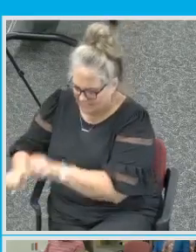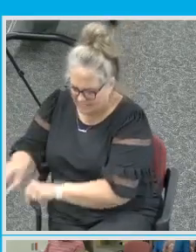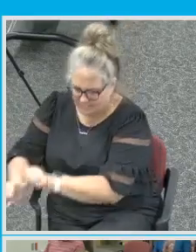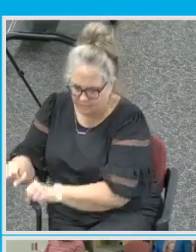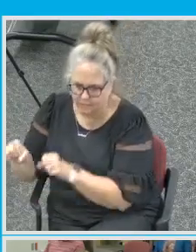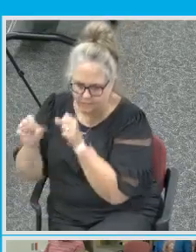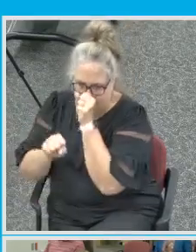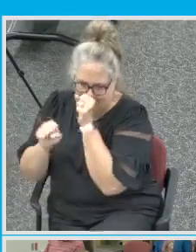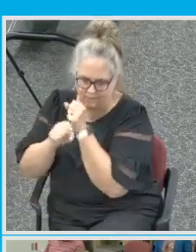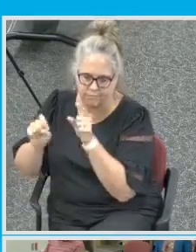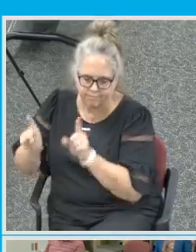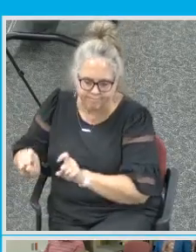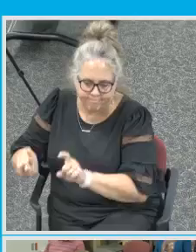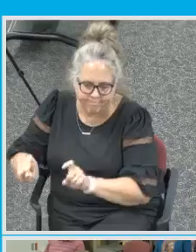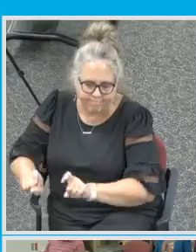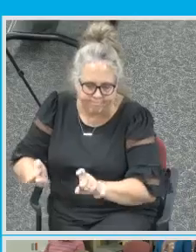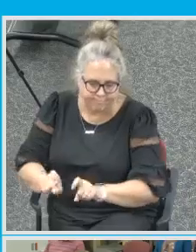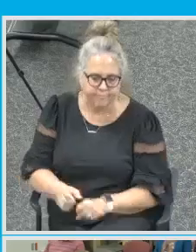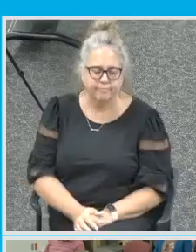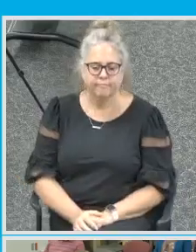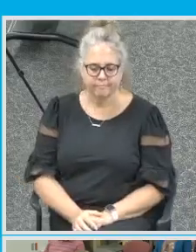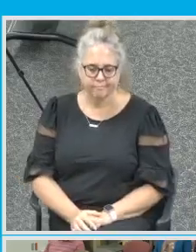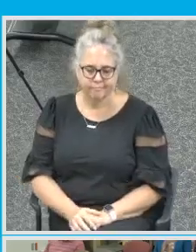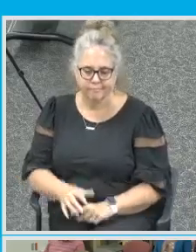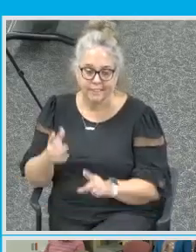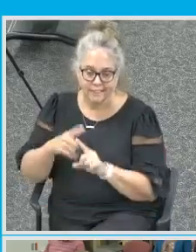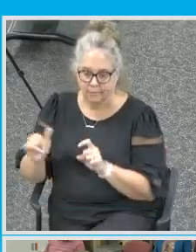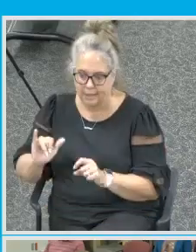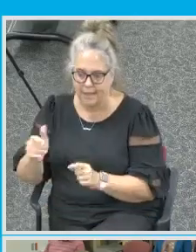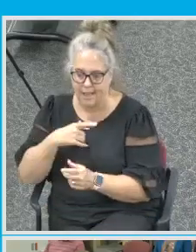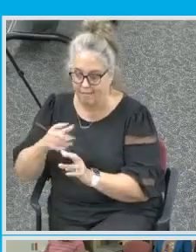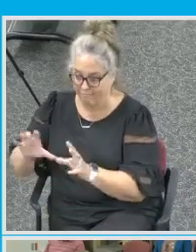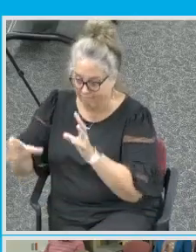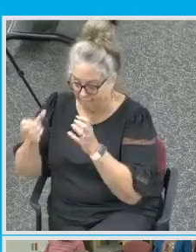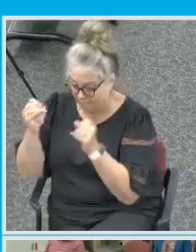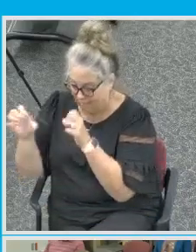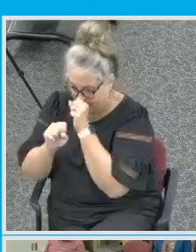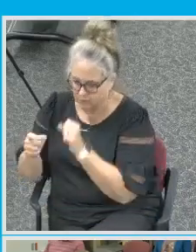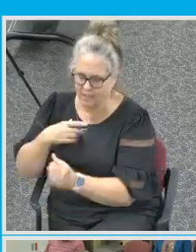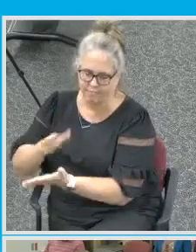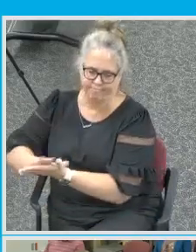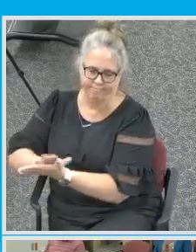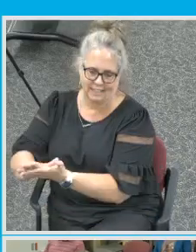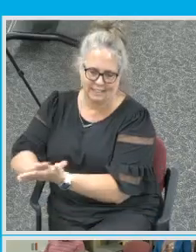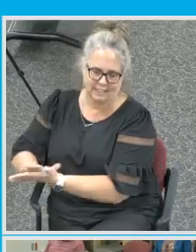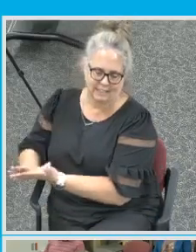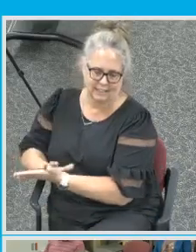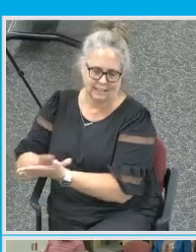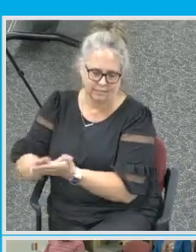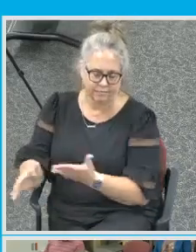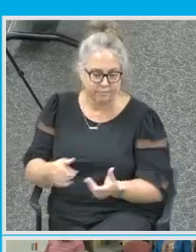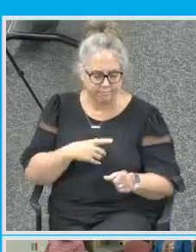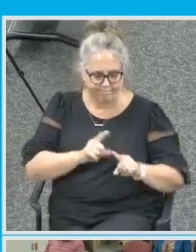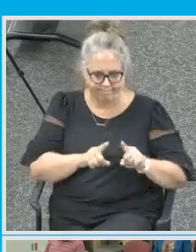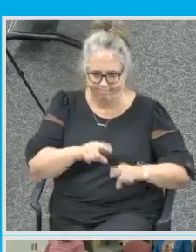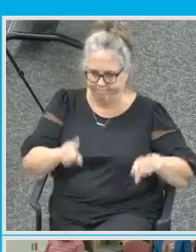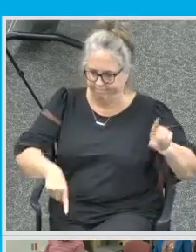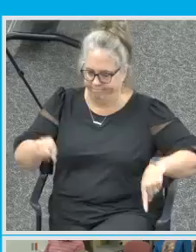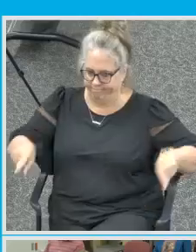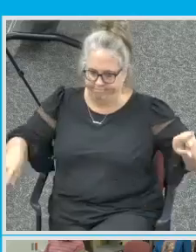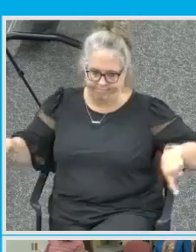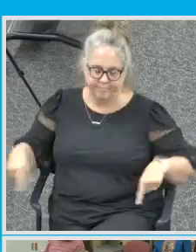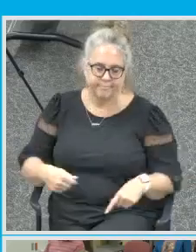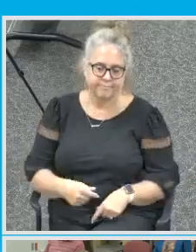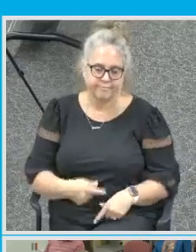abatement programs down there. And so it varies a little bit from community to community. We're also talking to our neighbors to the north and